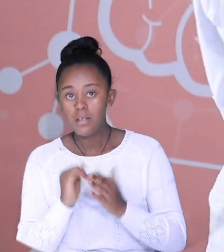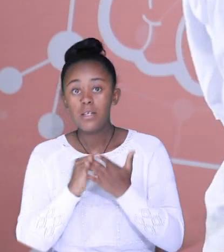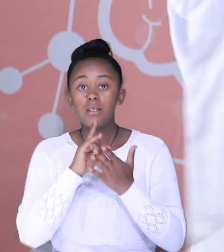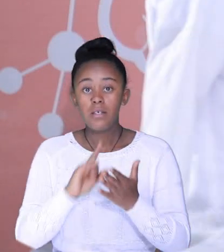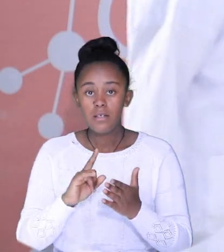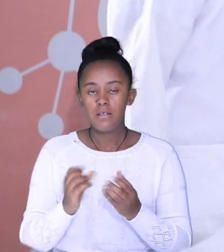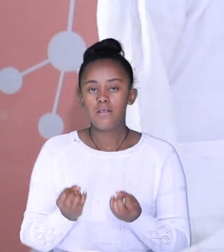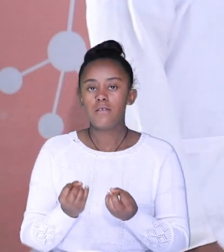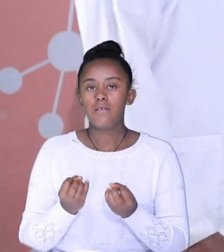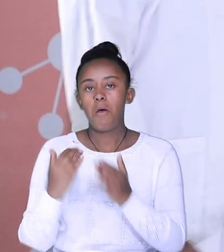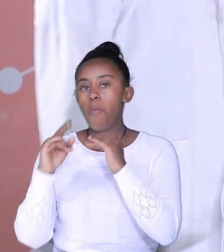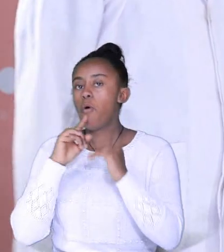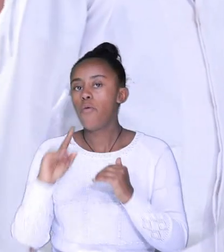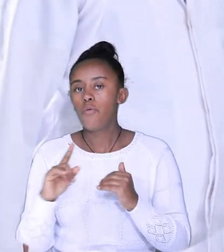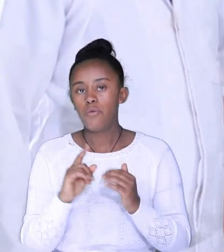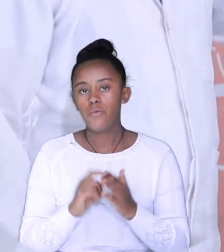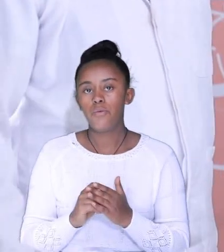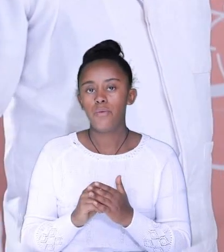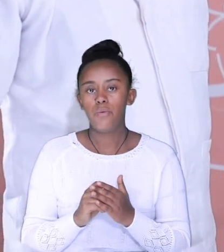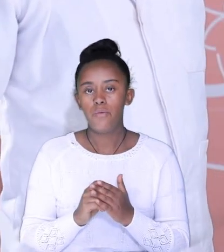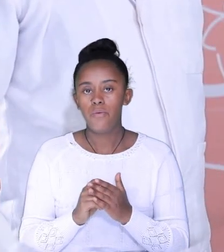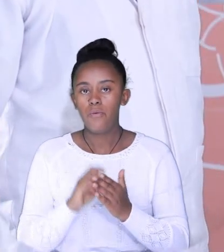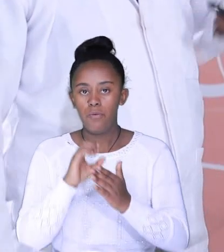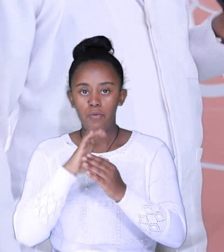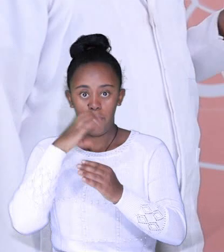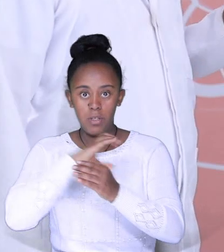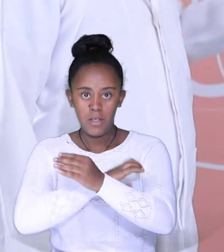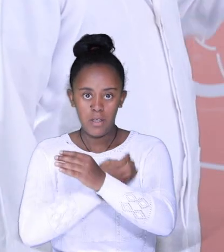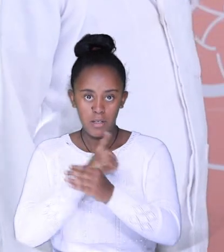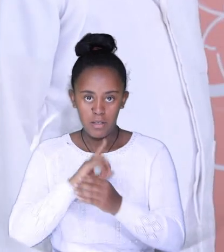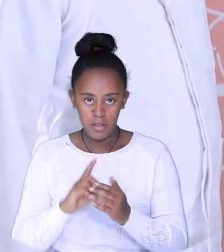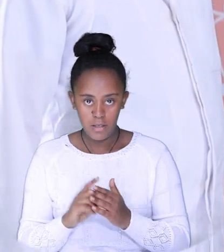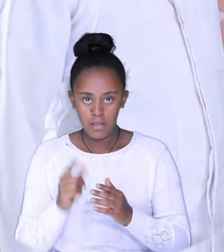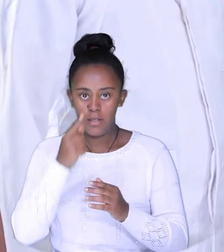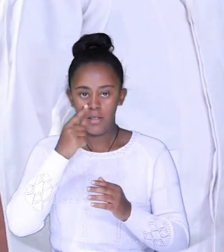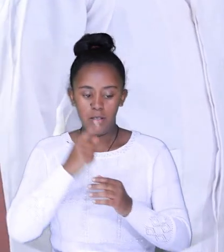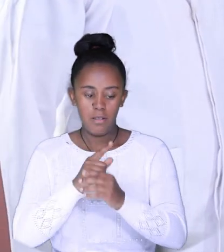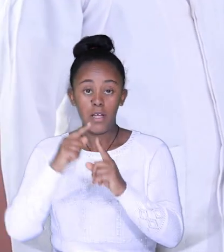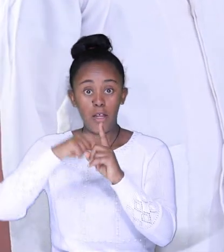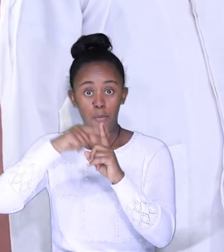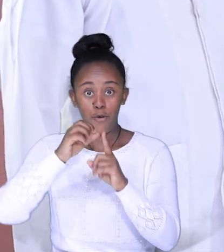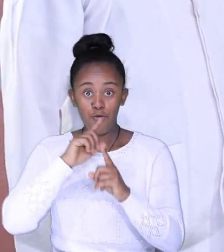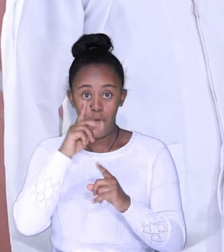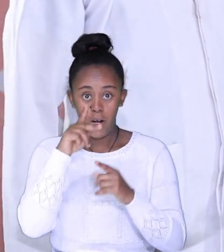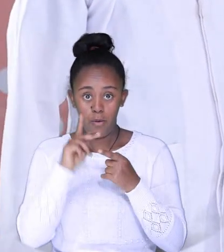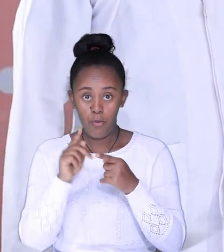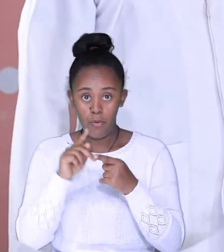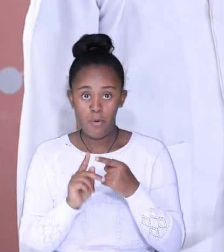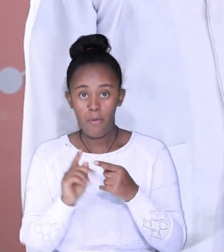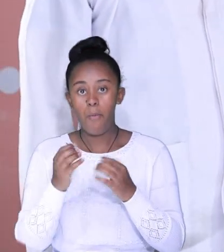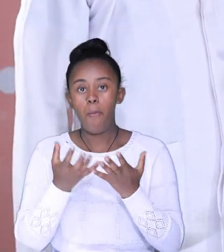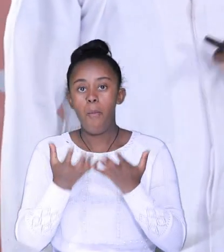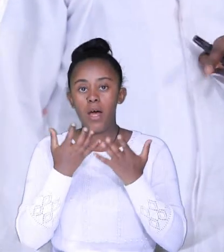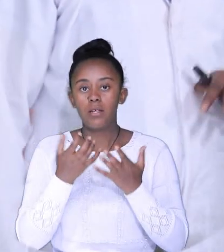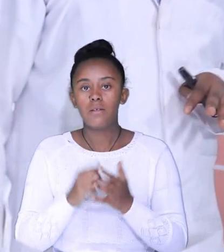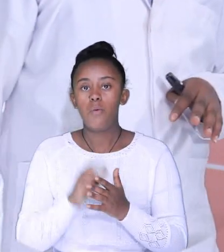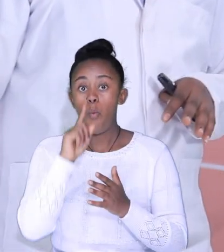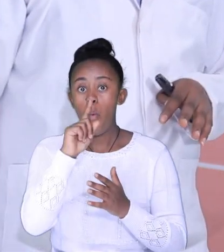heat energy needed to raise the temperature of 1 kilogram of mass, a substance, by 1